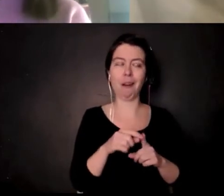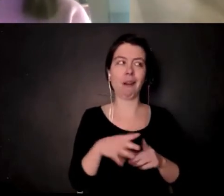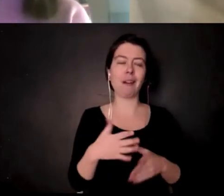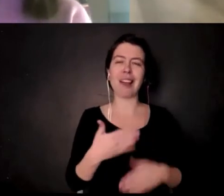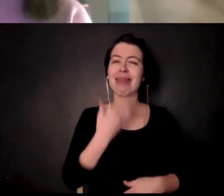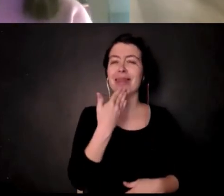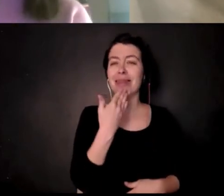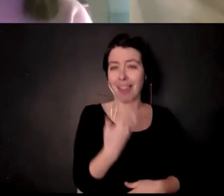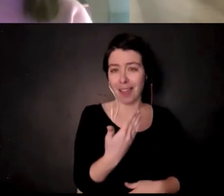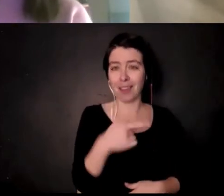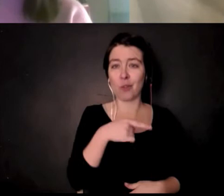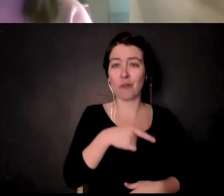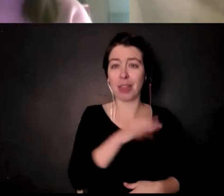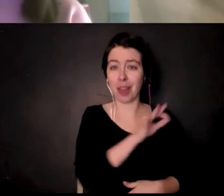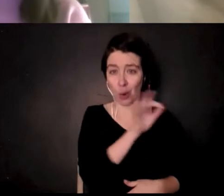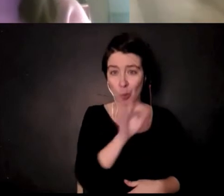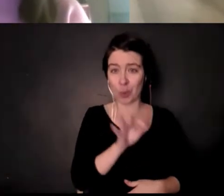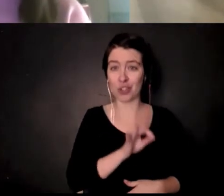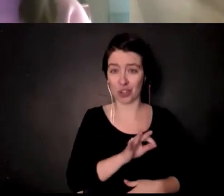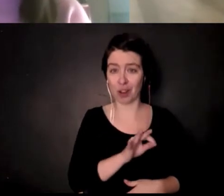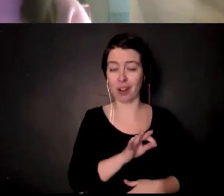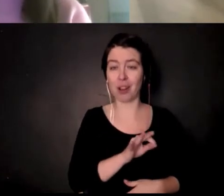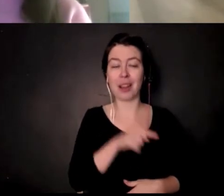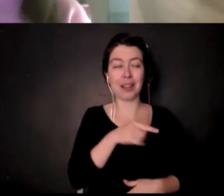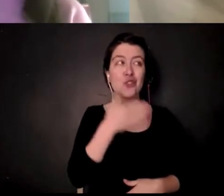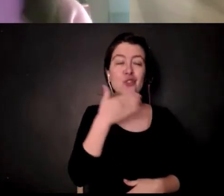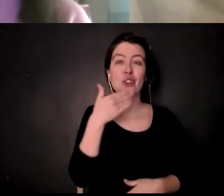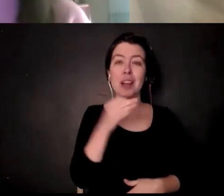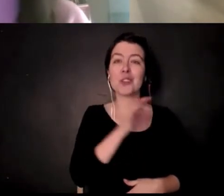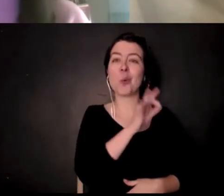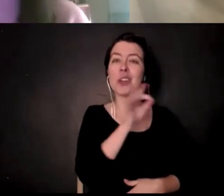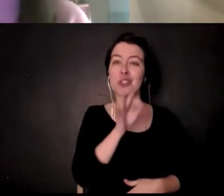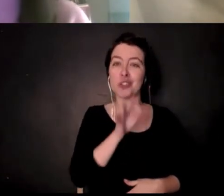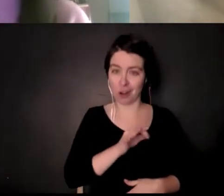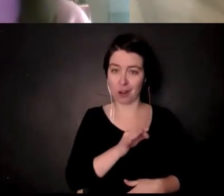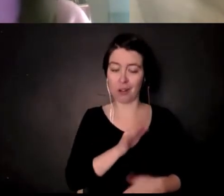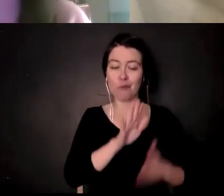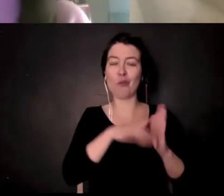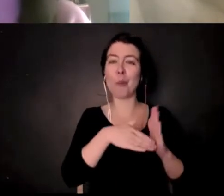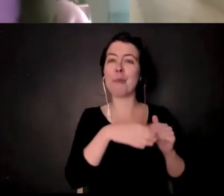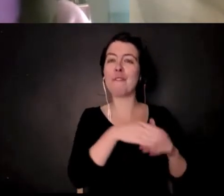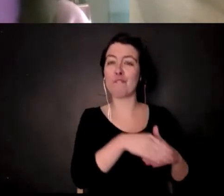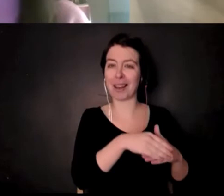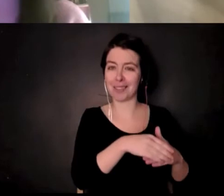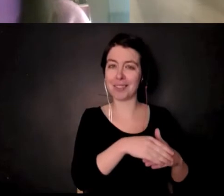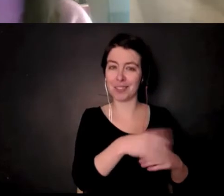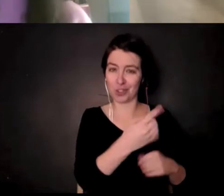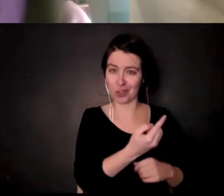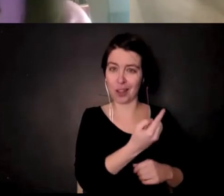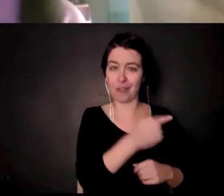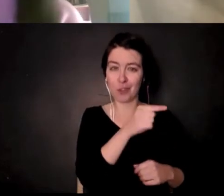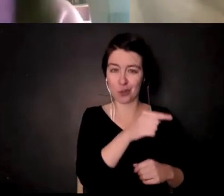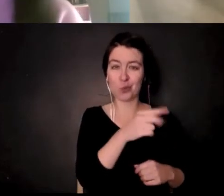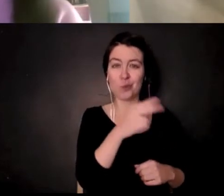feels like such a nice question to be asked by a friend who has seen me through these waves.